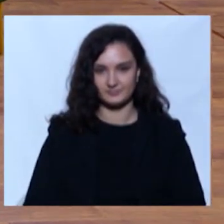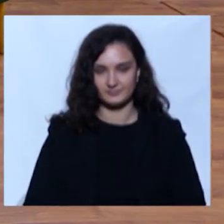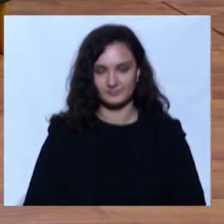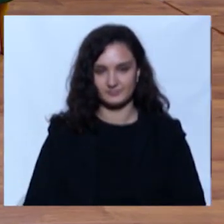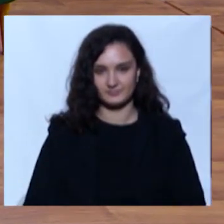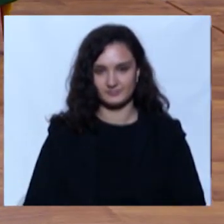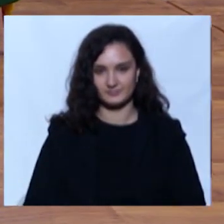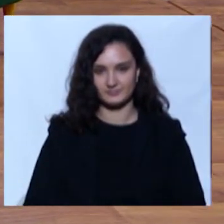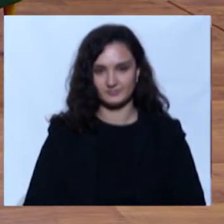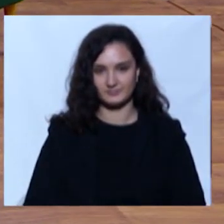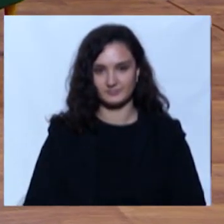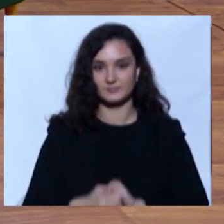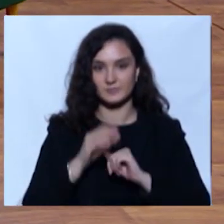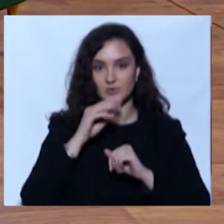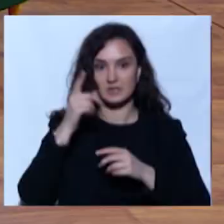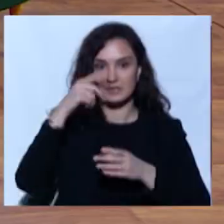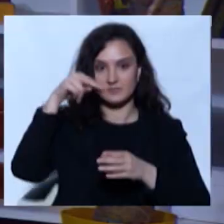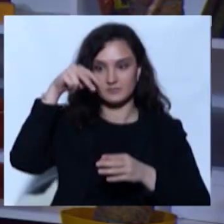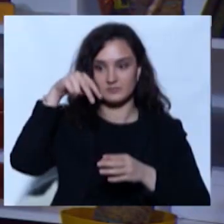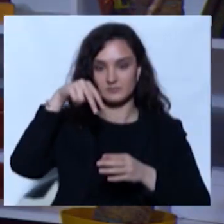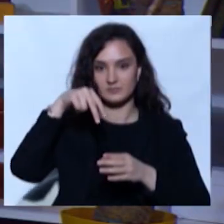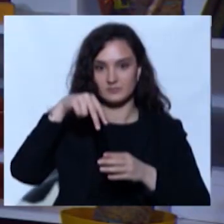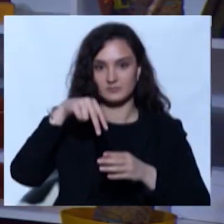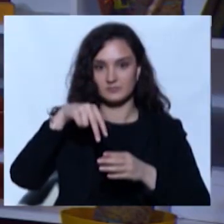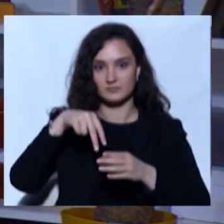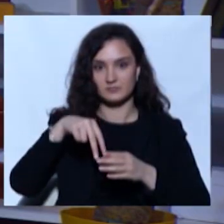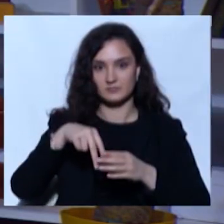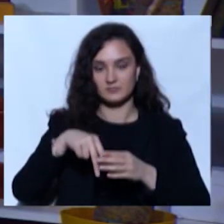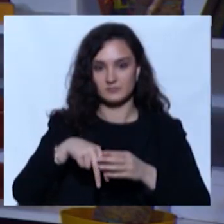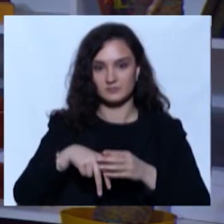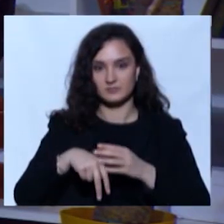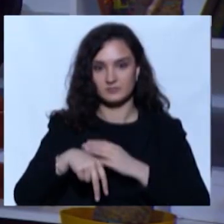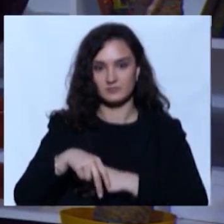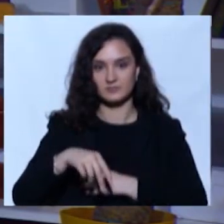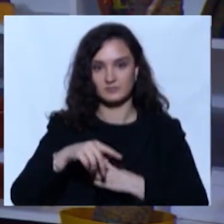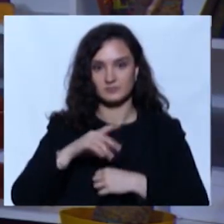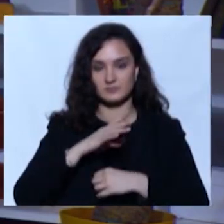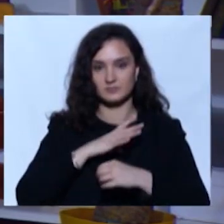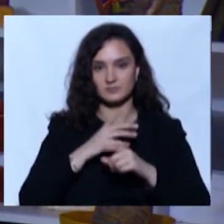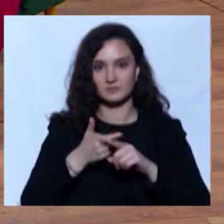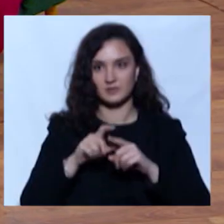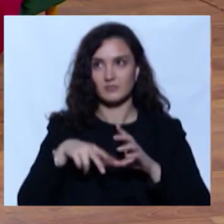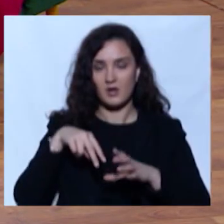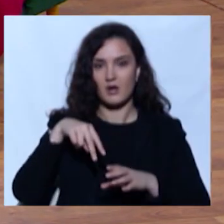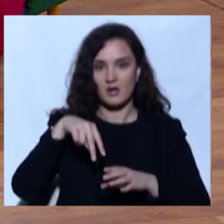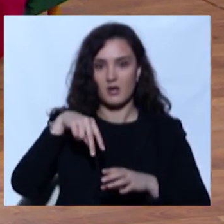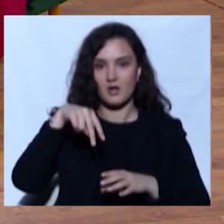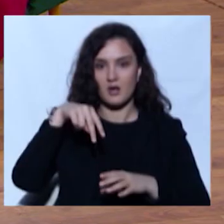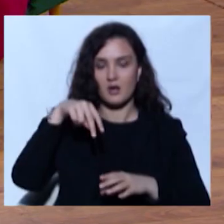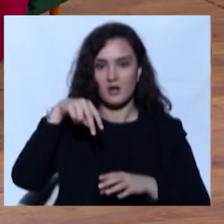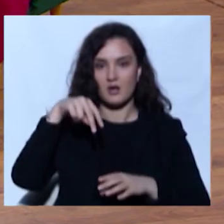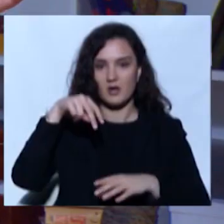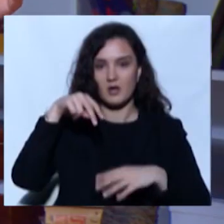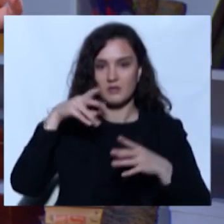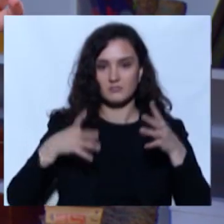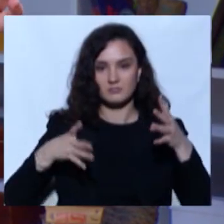But when George looked down, the fun was gone. He was up so high that all the tall